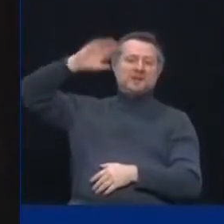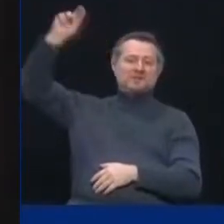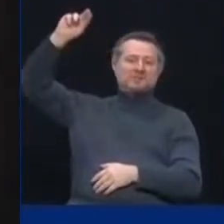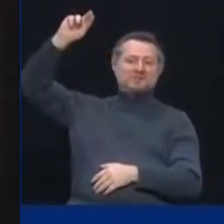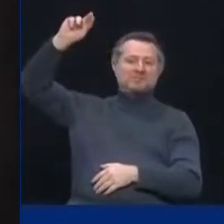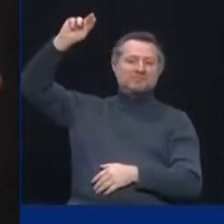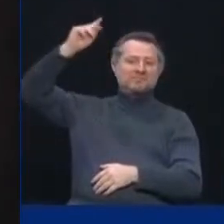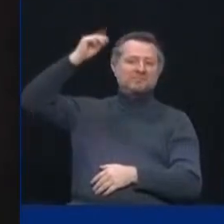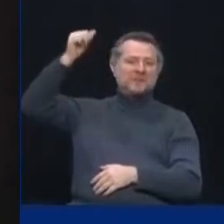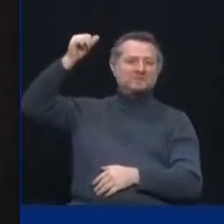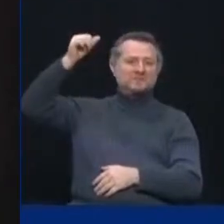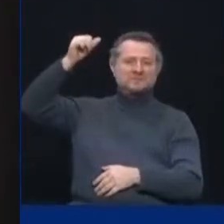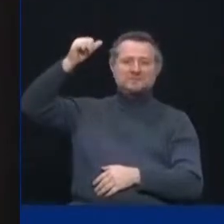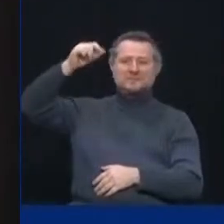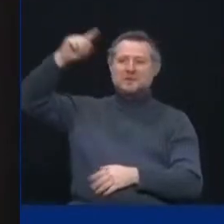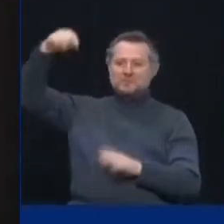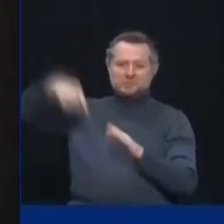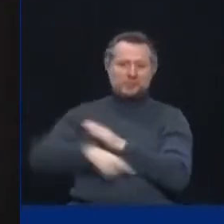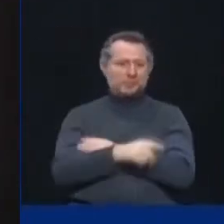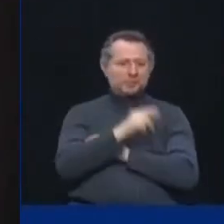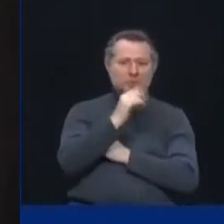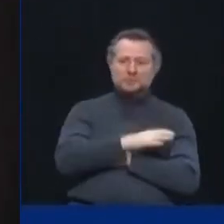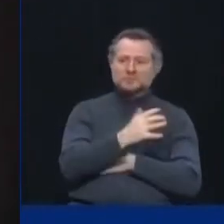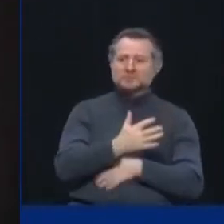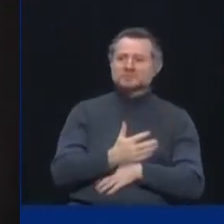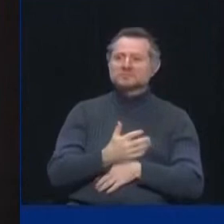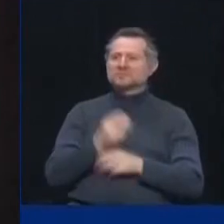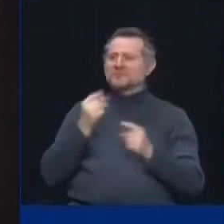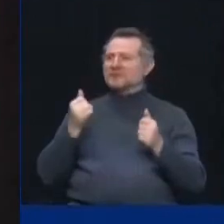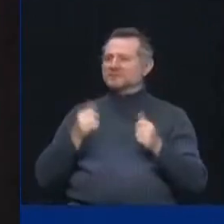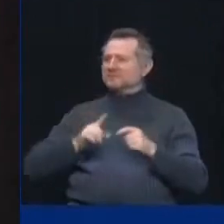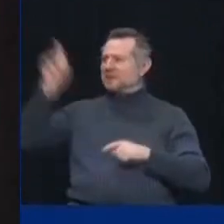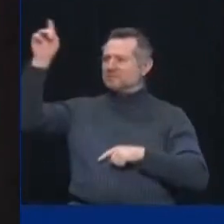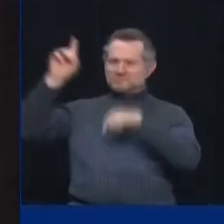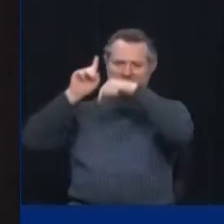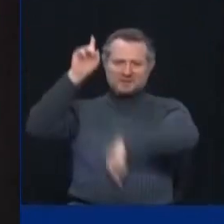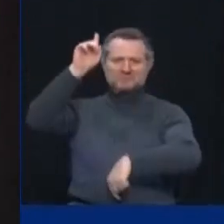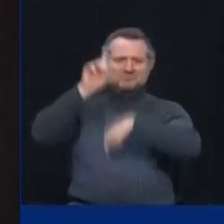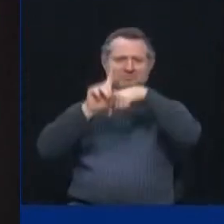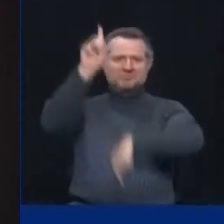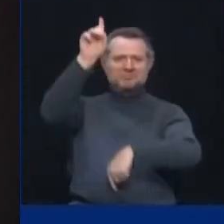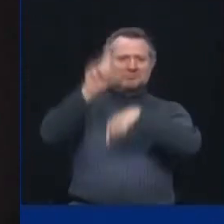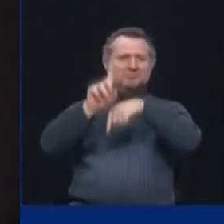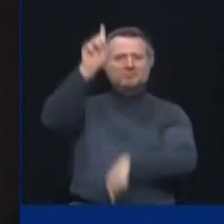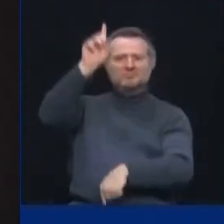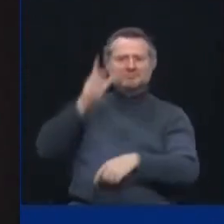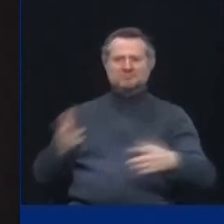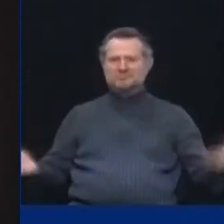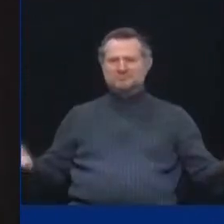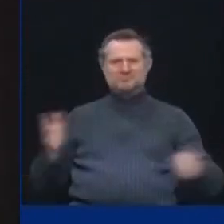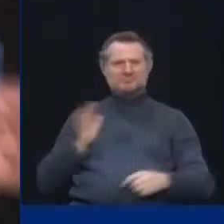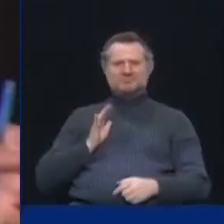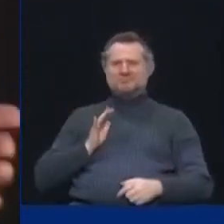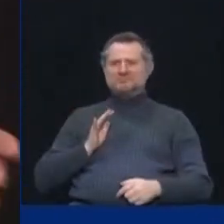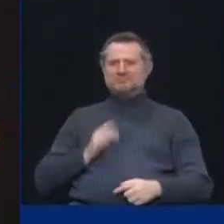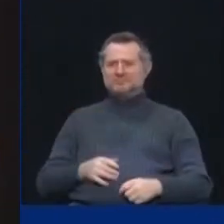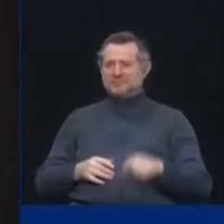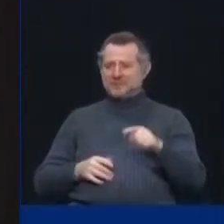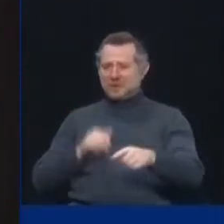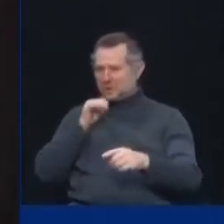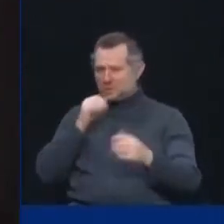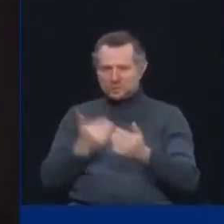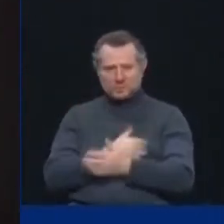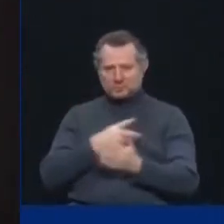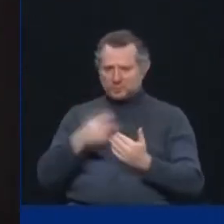the city. You can do so many different things that you never did before. This is not a new project. When I was running